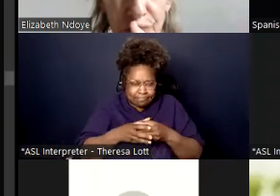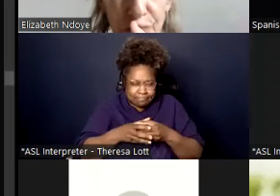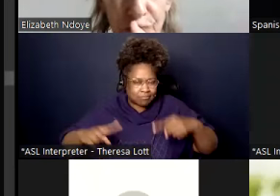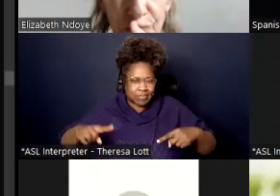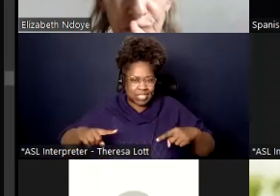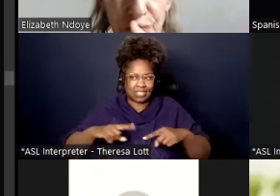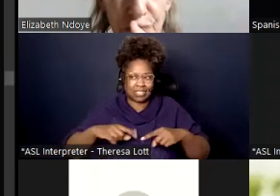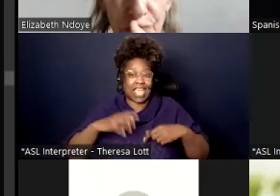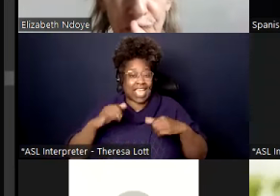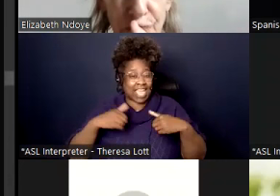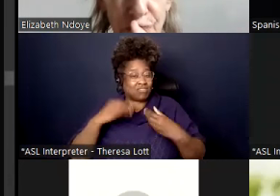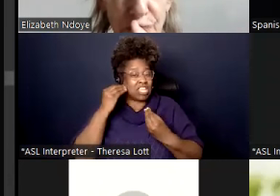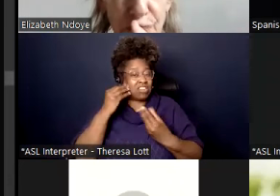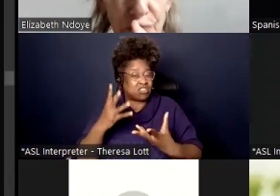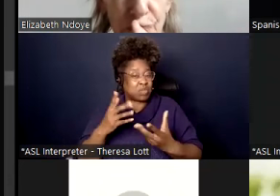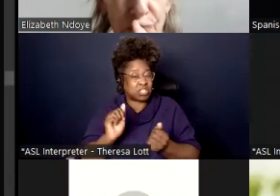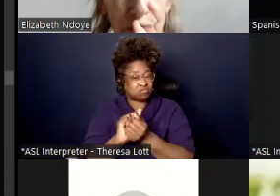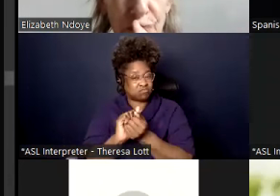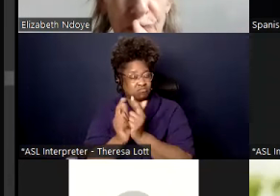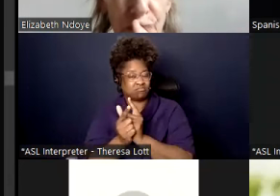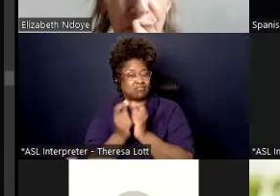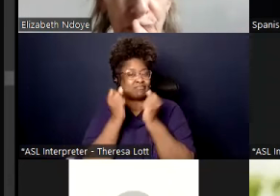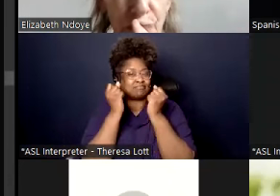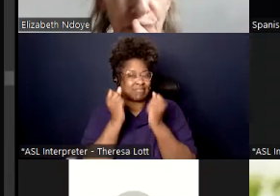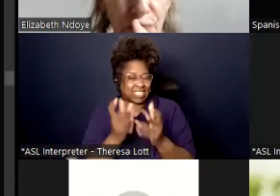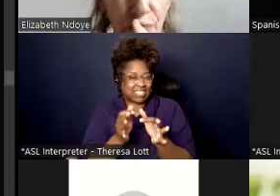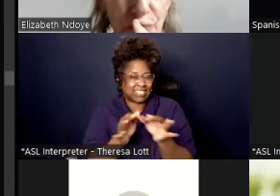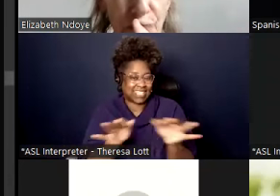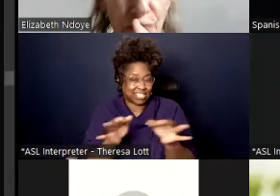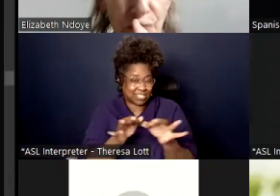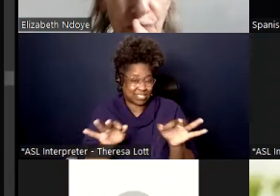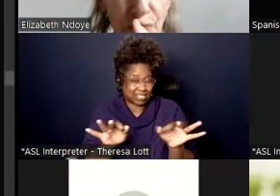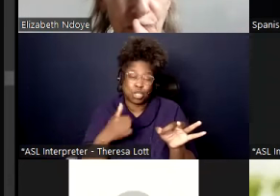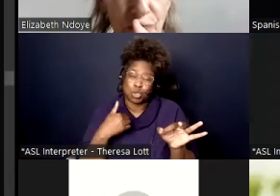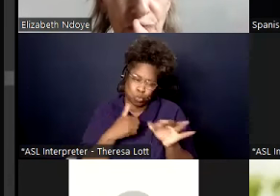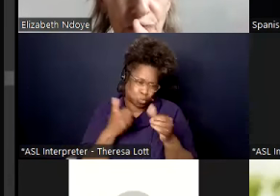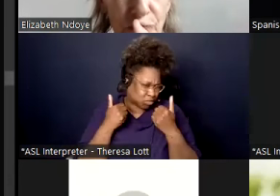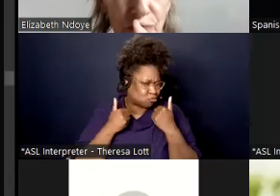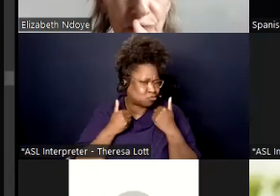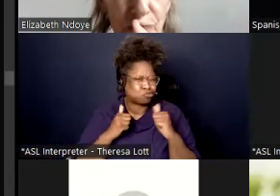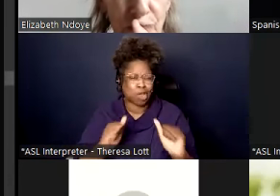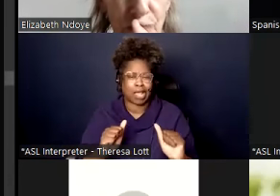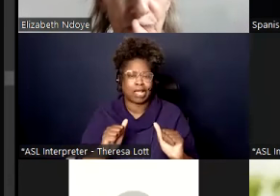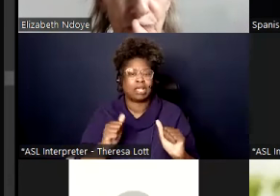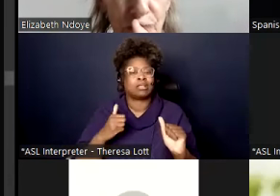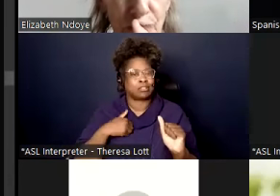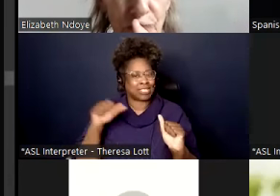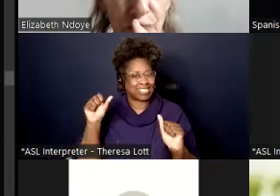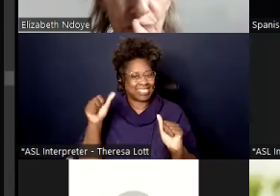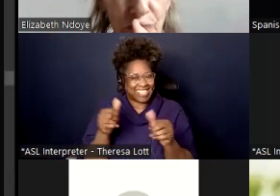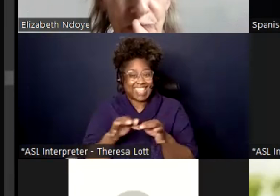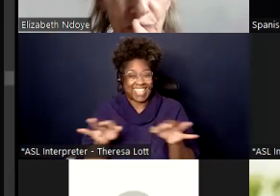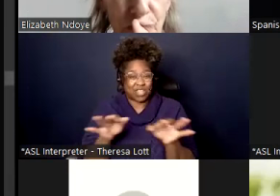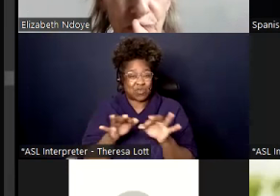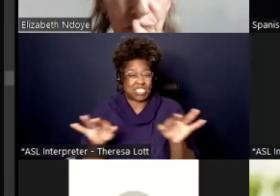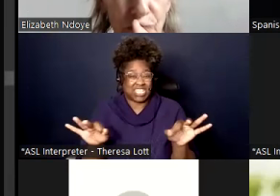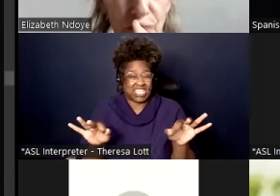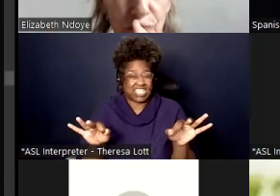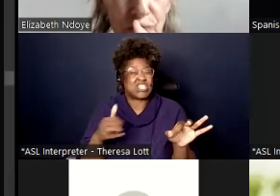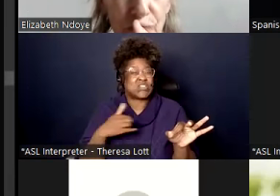multiple languages, which is something that we've tried to do as much as possible throughout this program. I think we've identified 10 languages priorities for